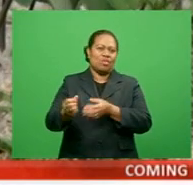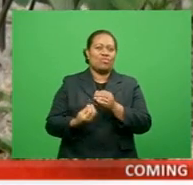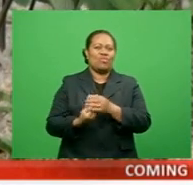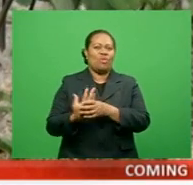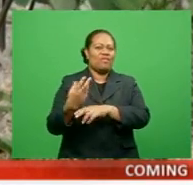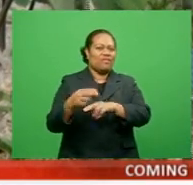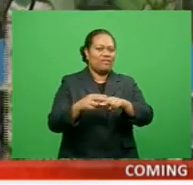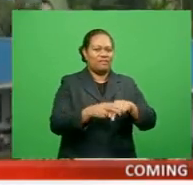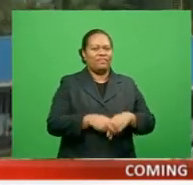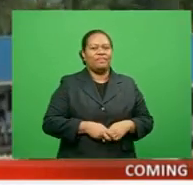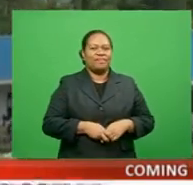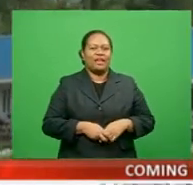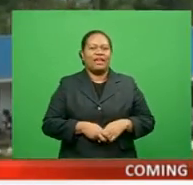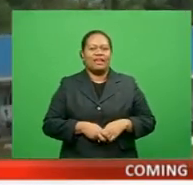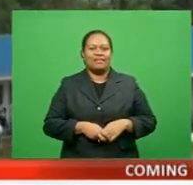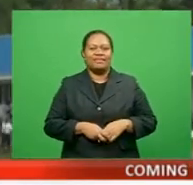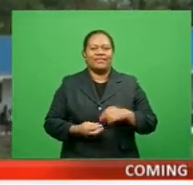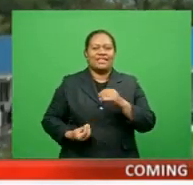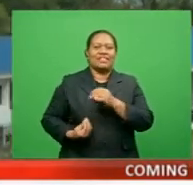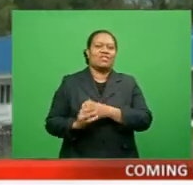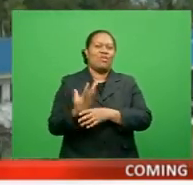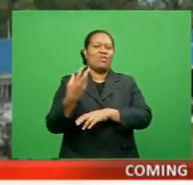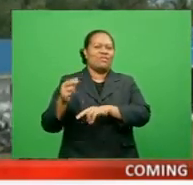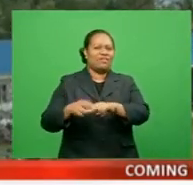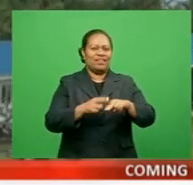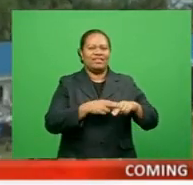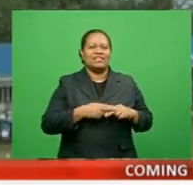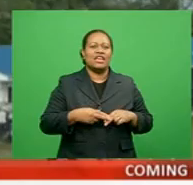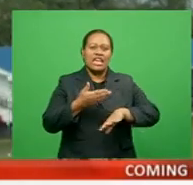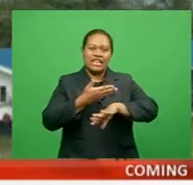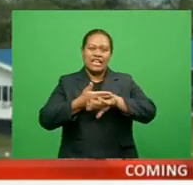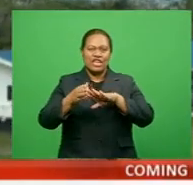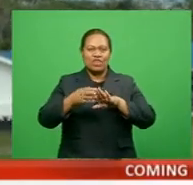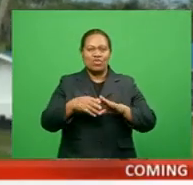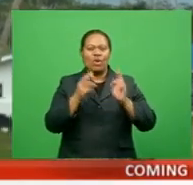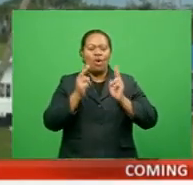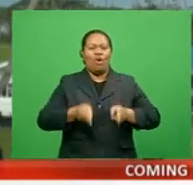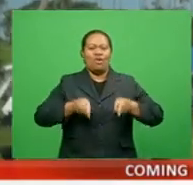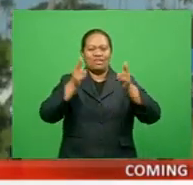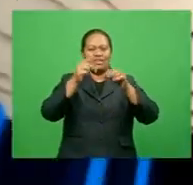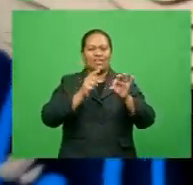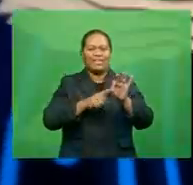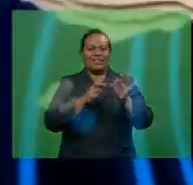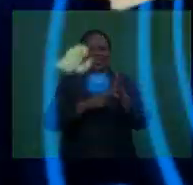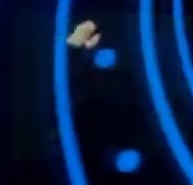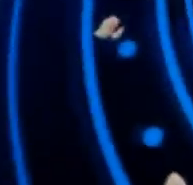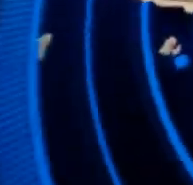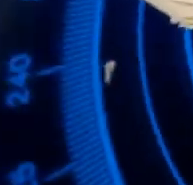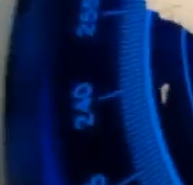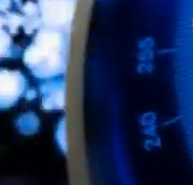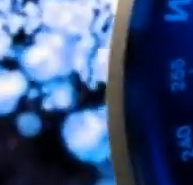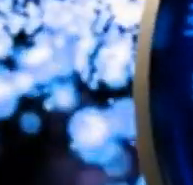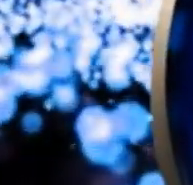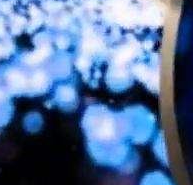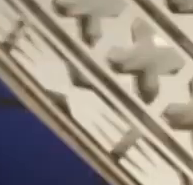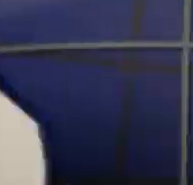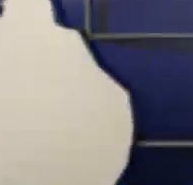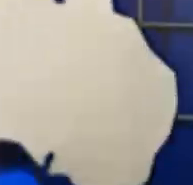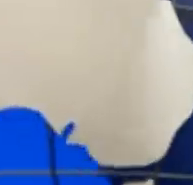grow. And in growing Fiji, new dorms for QVS. Stay with us.